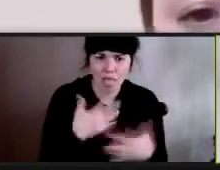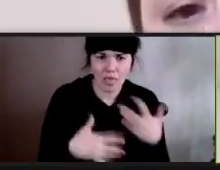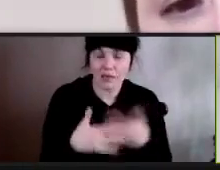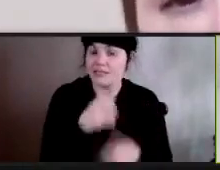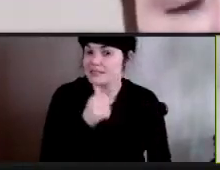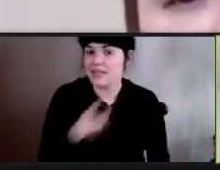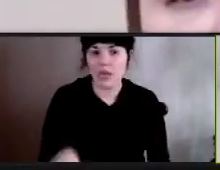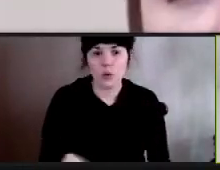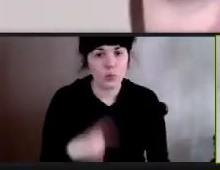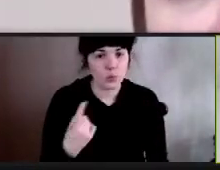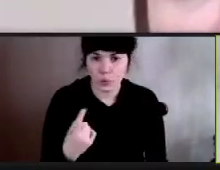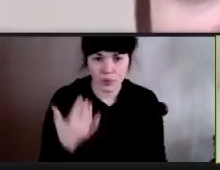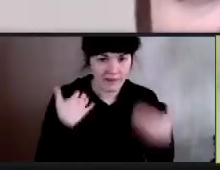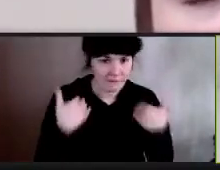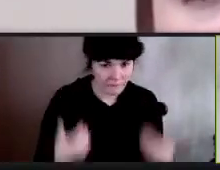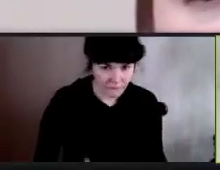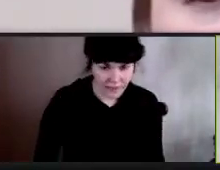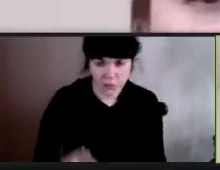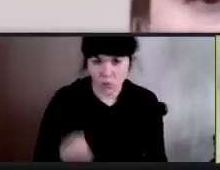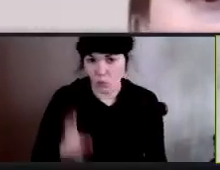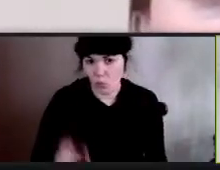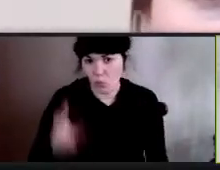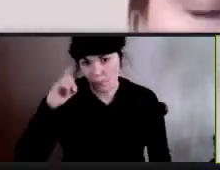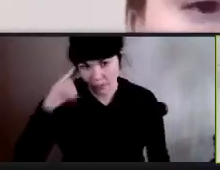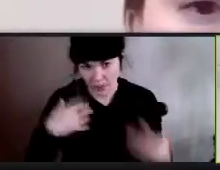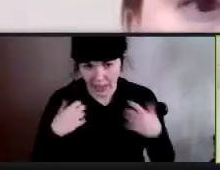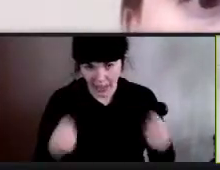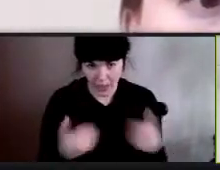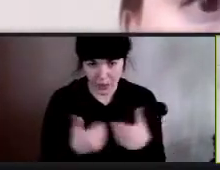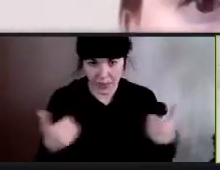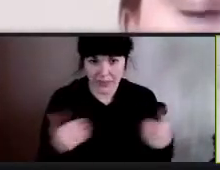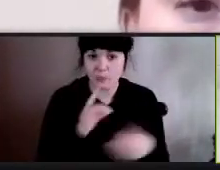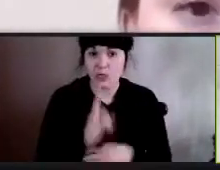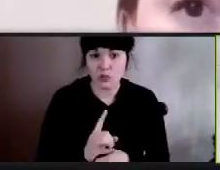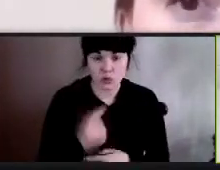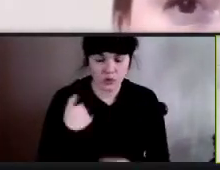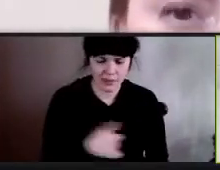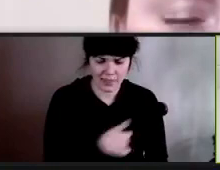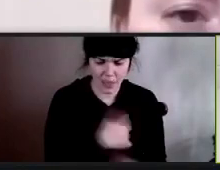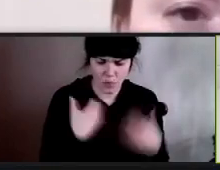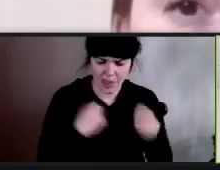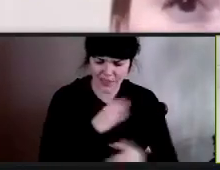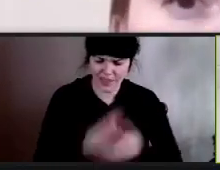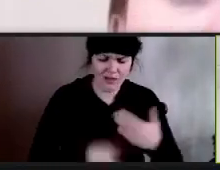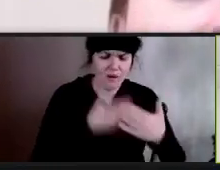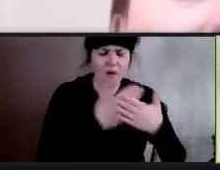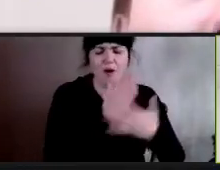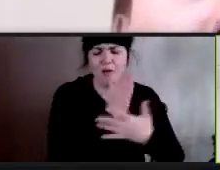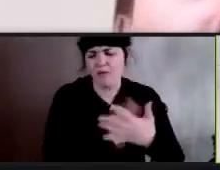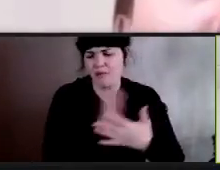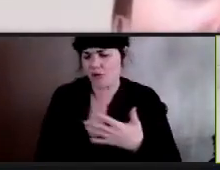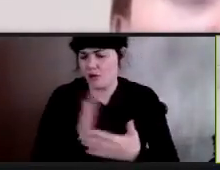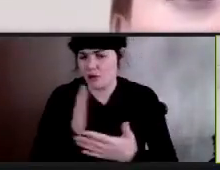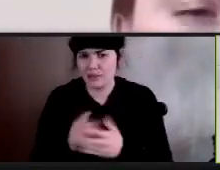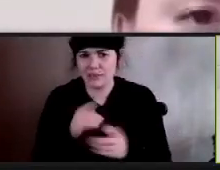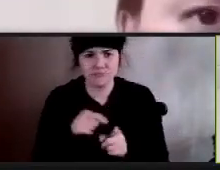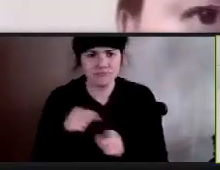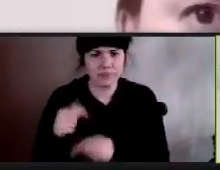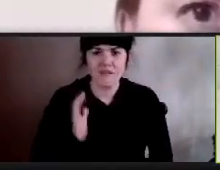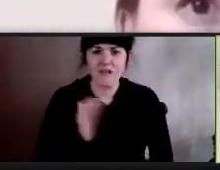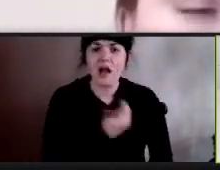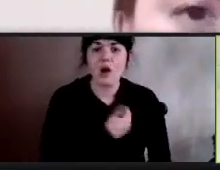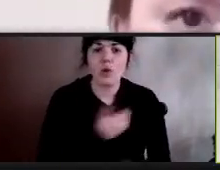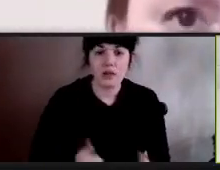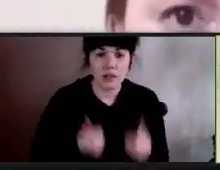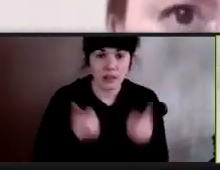health. It's really about making sure that we're healthy in all aspects of our life as best as we can right now. We've really been struggling.